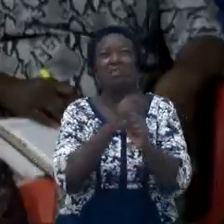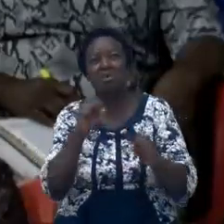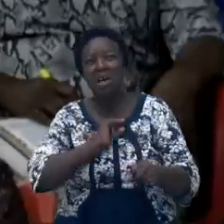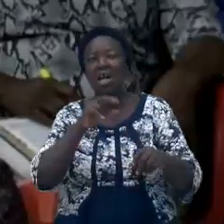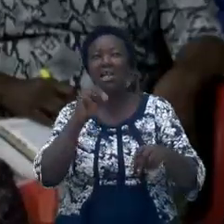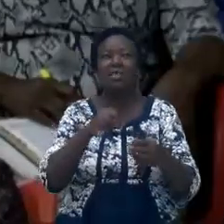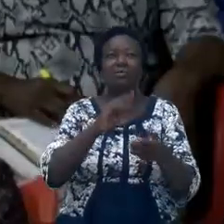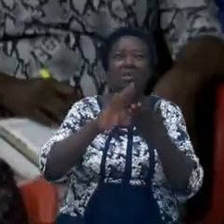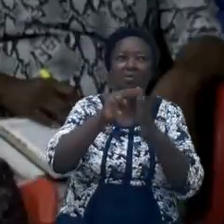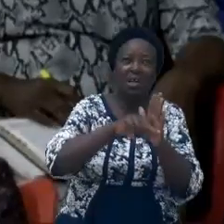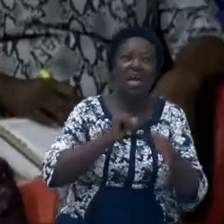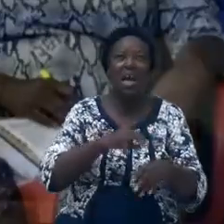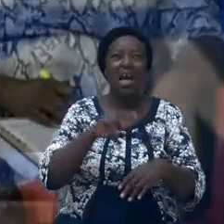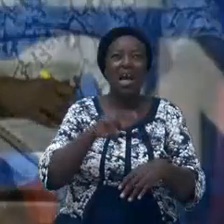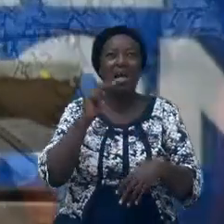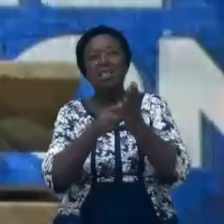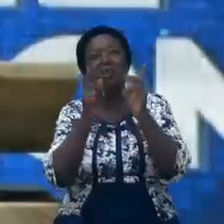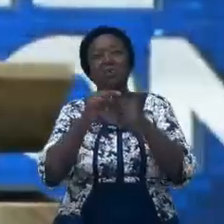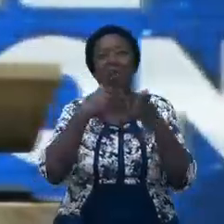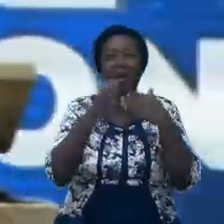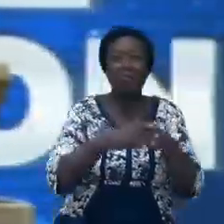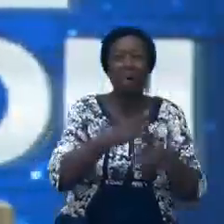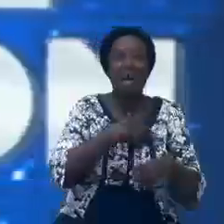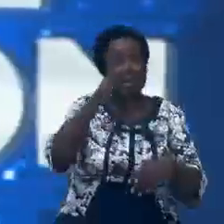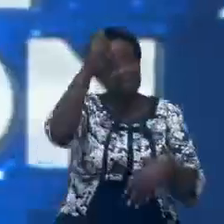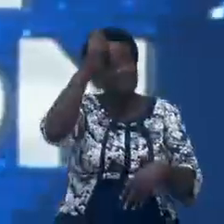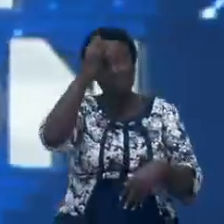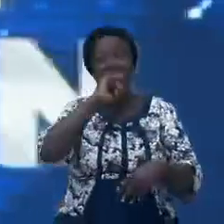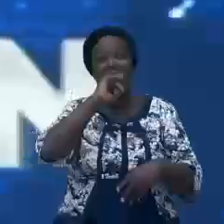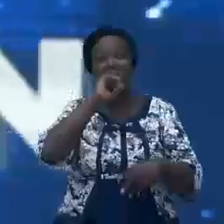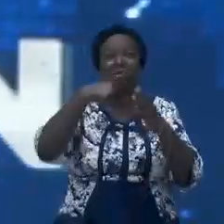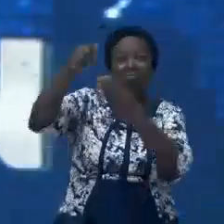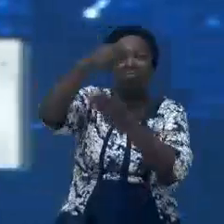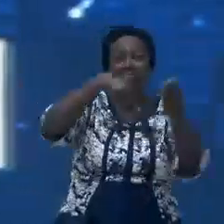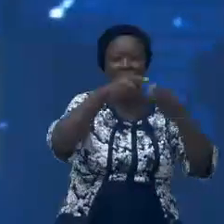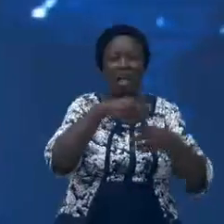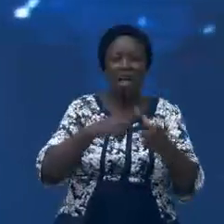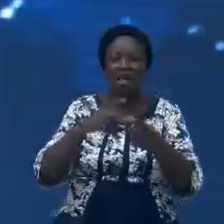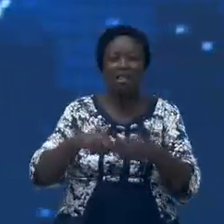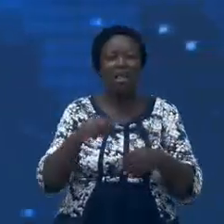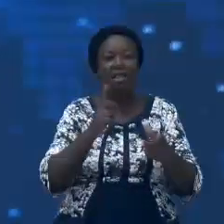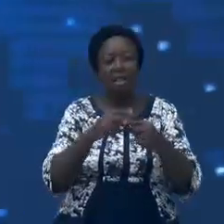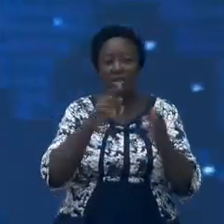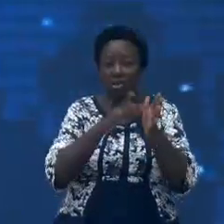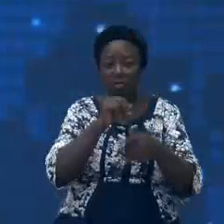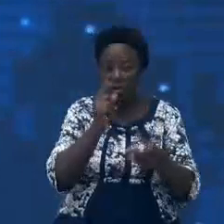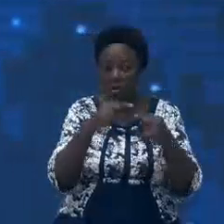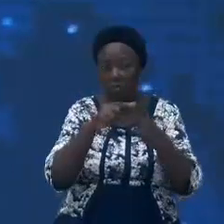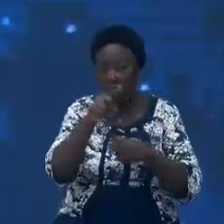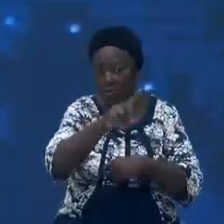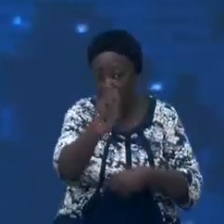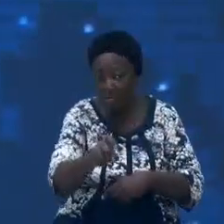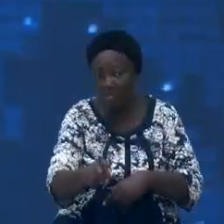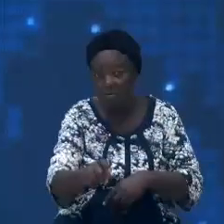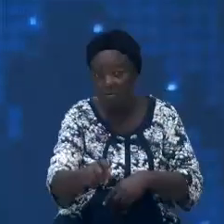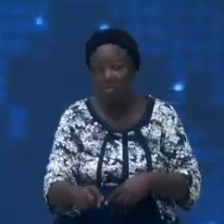you are crying, oh Lord, I need salvation, I need forgiveness, I need ticket to heaven, and Satan is going